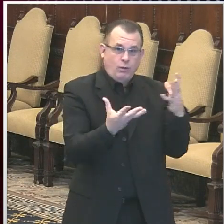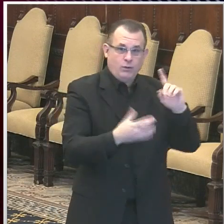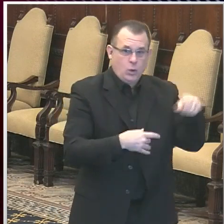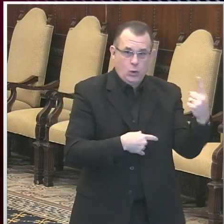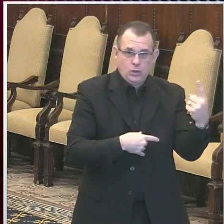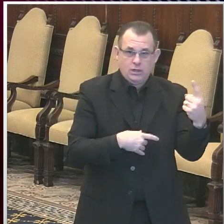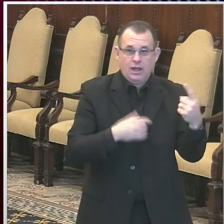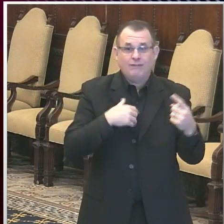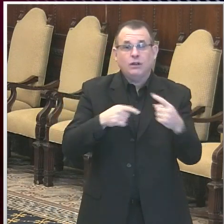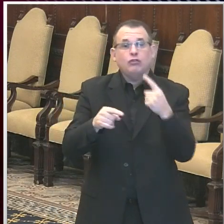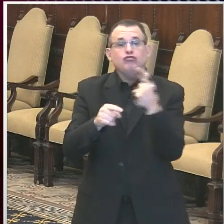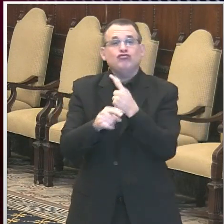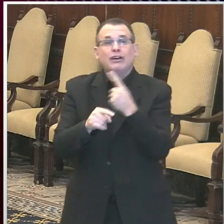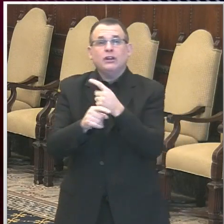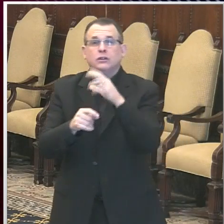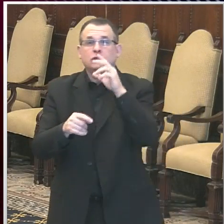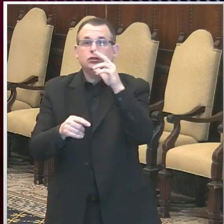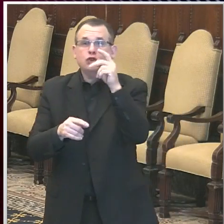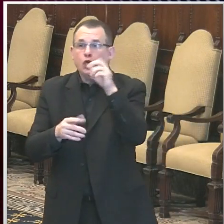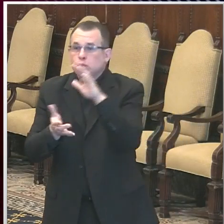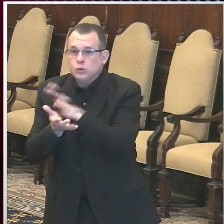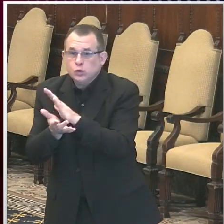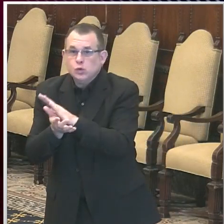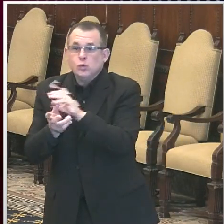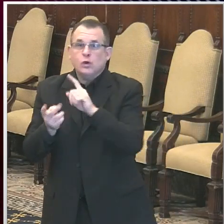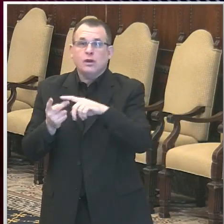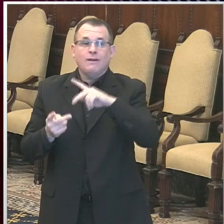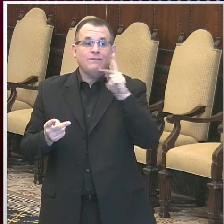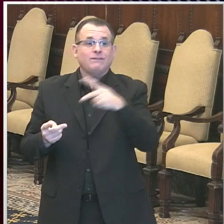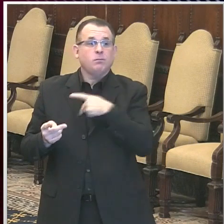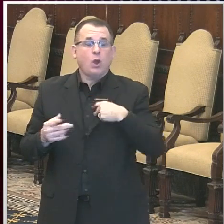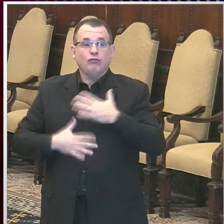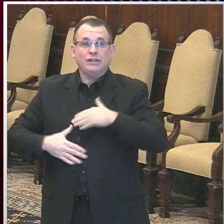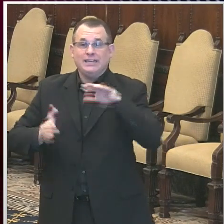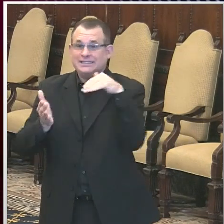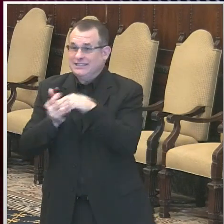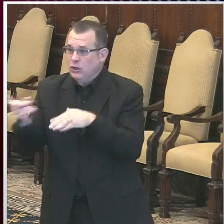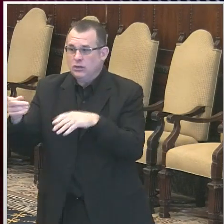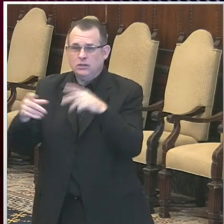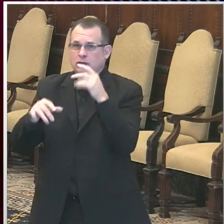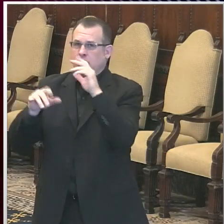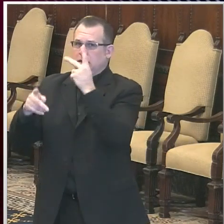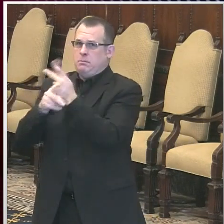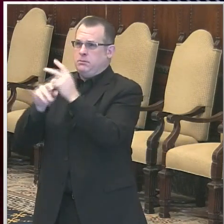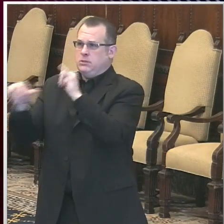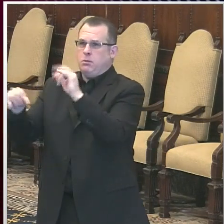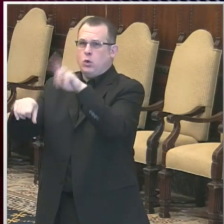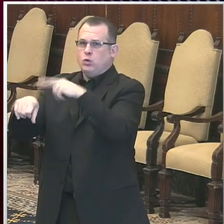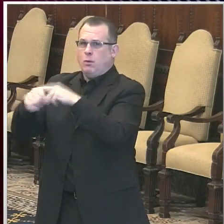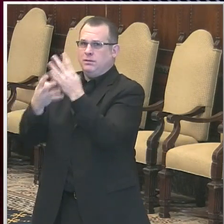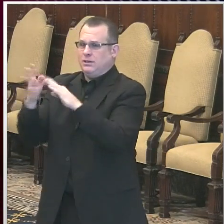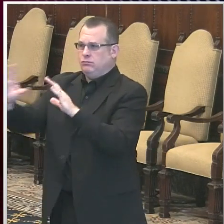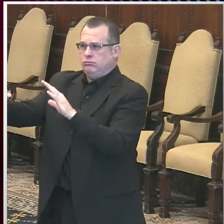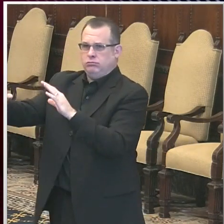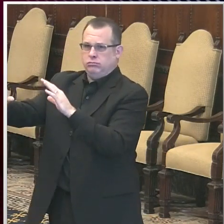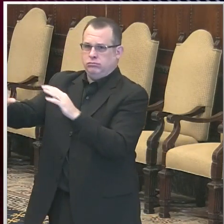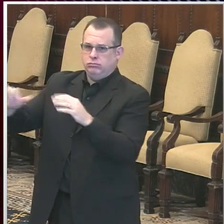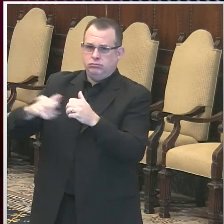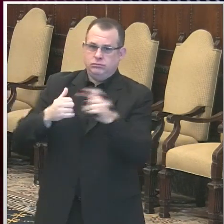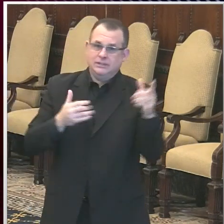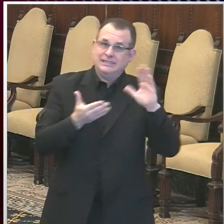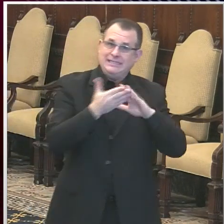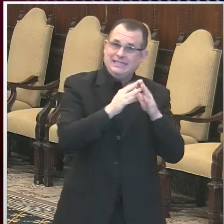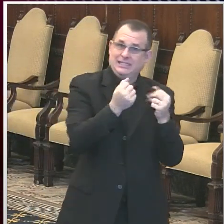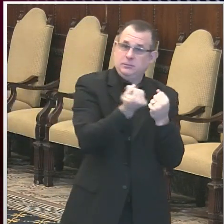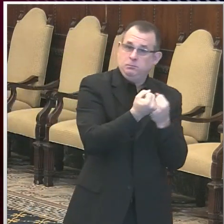such as charter schools and Philadelphia Parks and Recreation sites, continue to operate on their normal schedule. The city-supported sites for